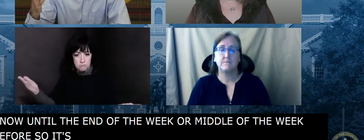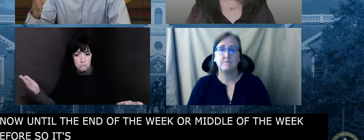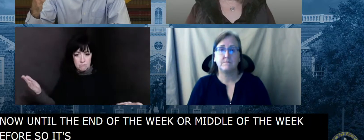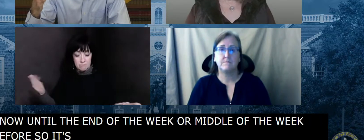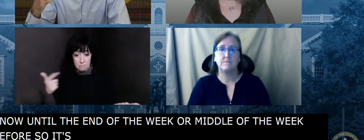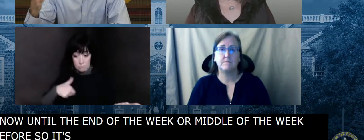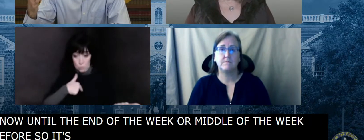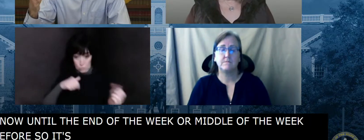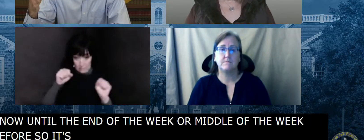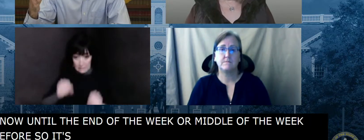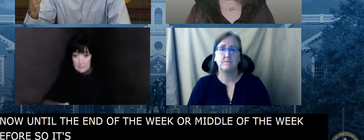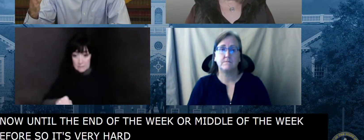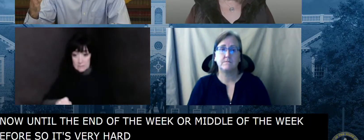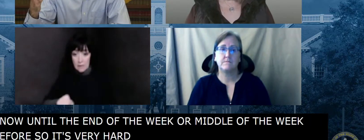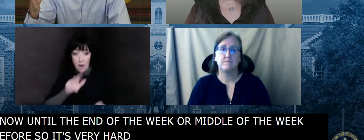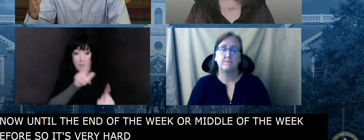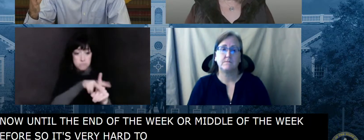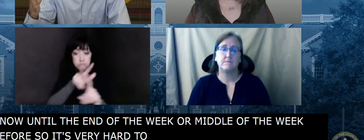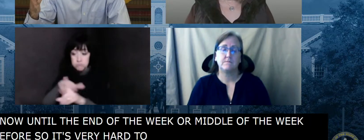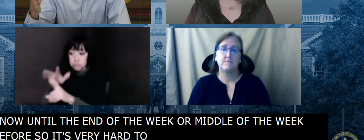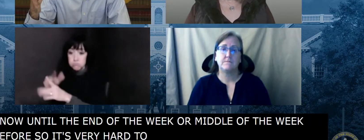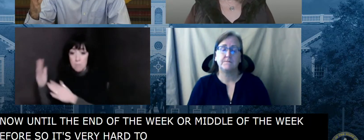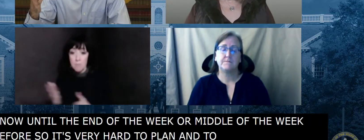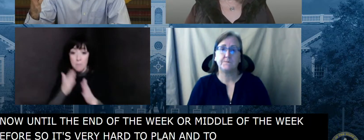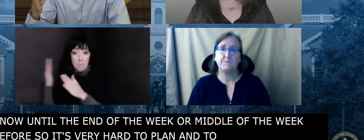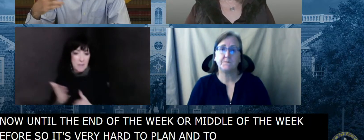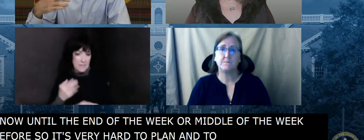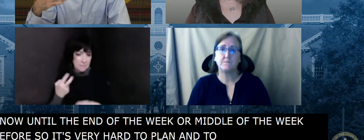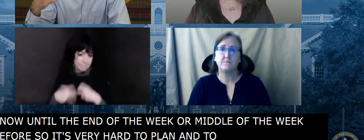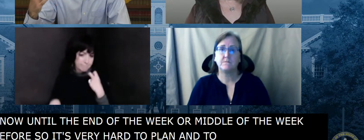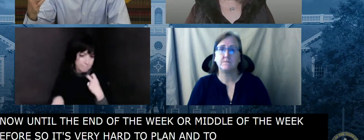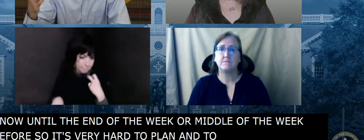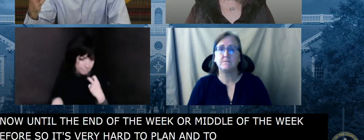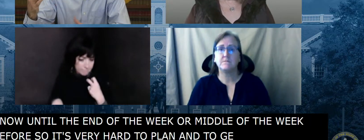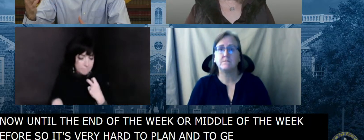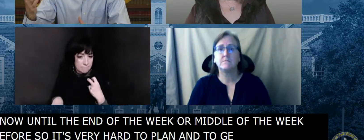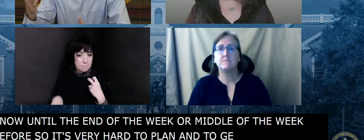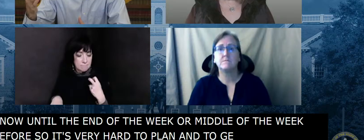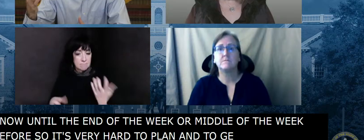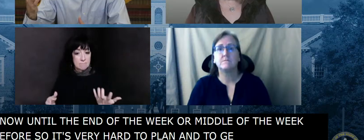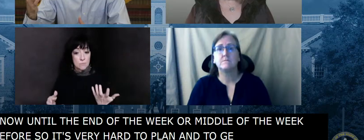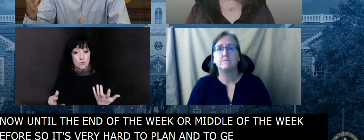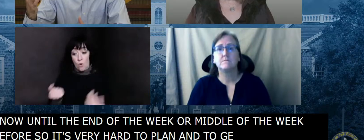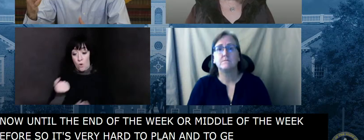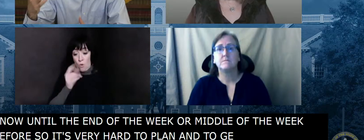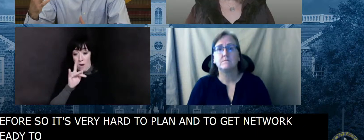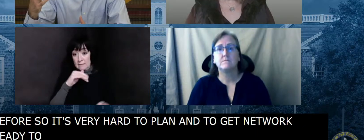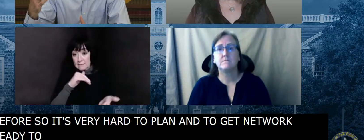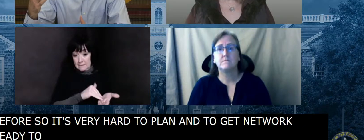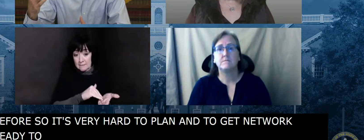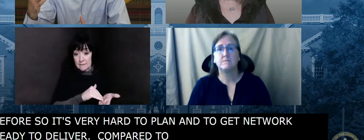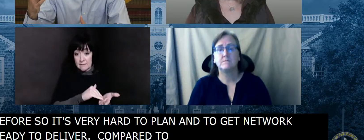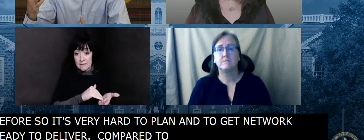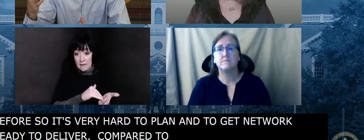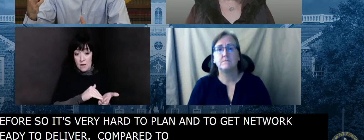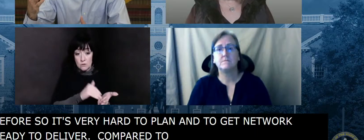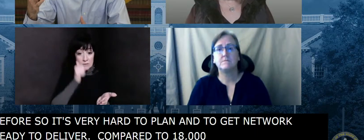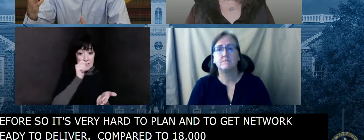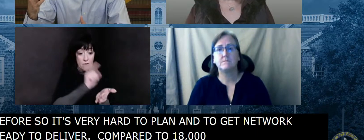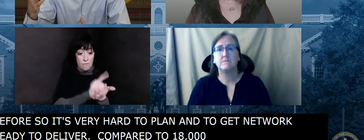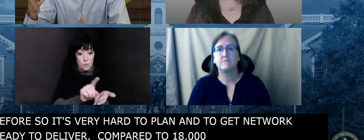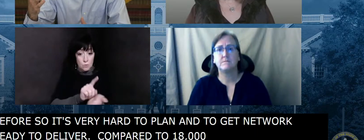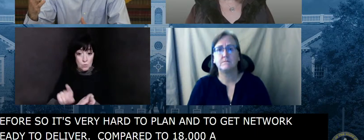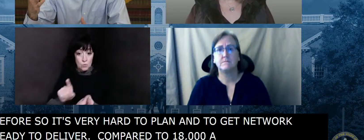plan and to get a network ready to deliver. Compared to, so 18,000 a month or a week compared